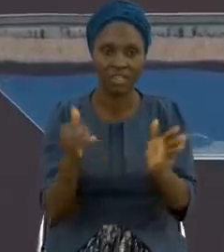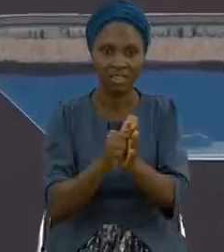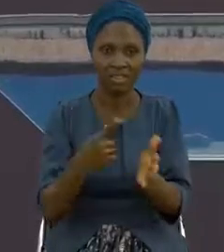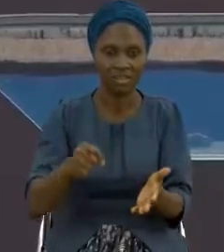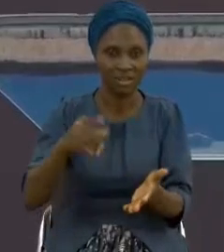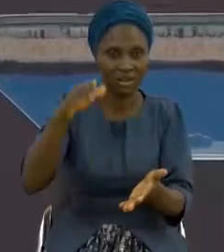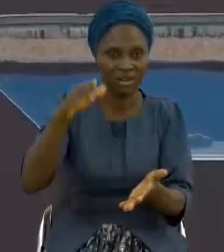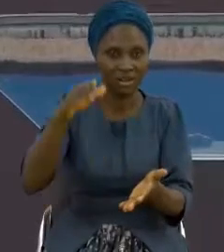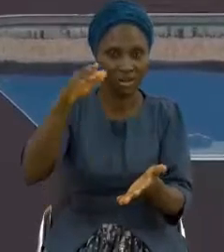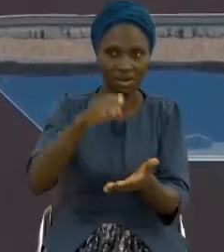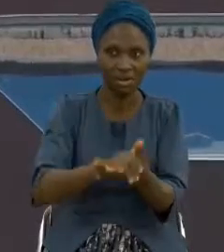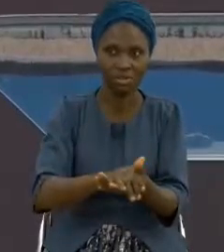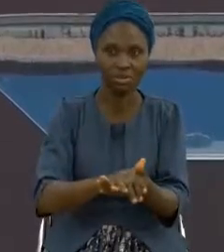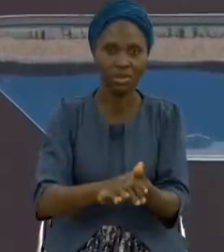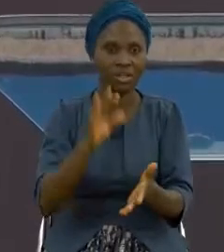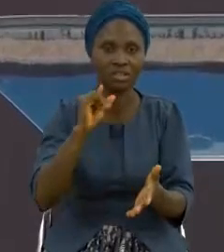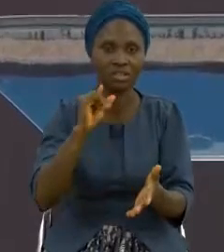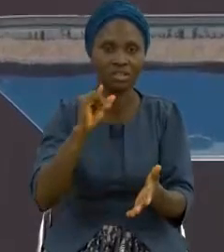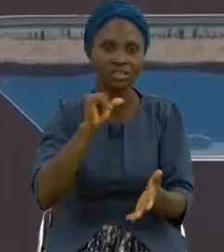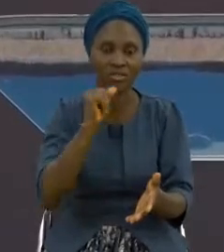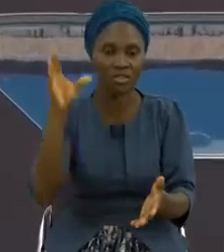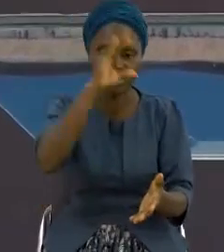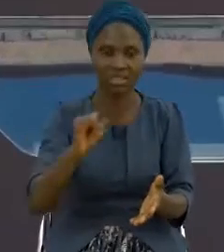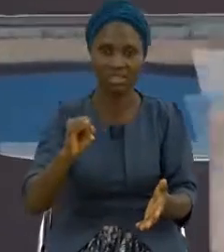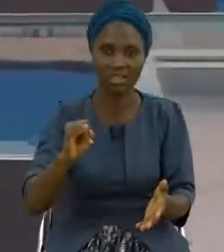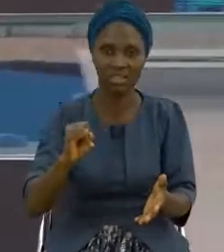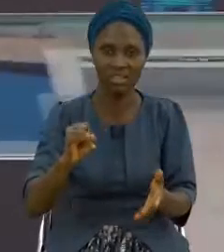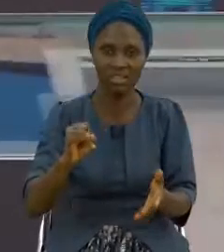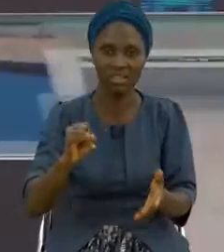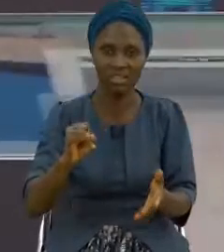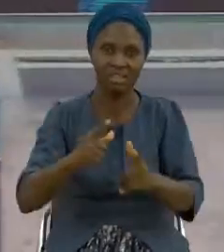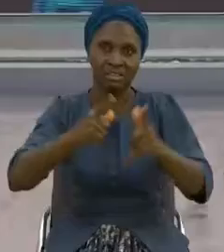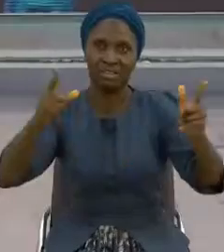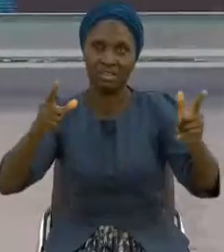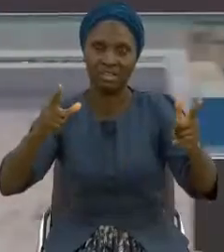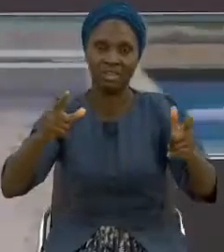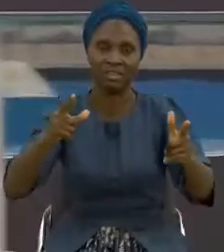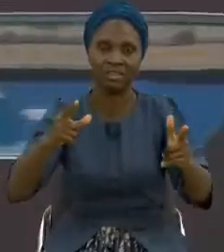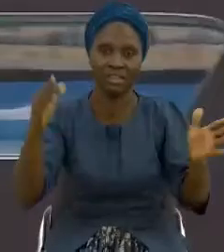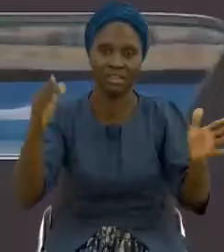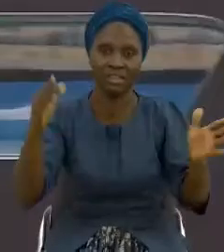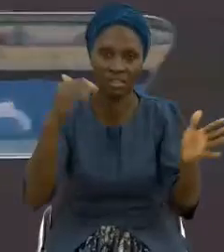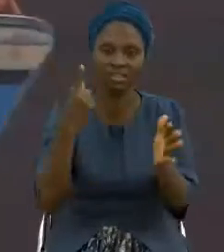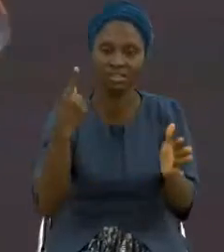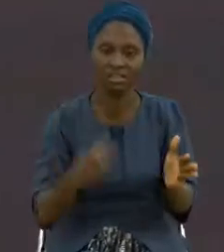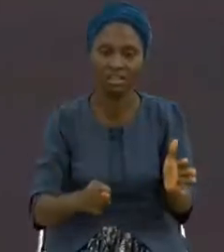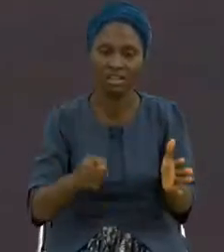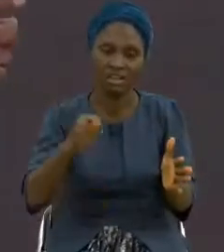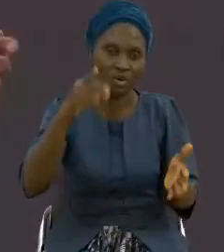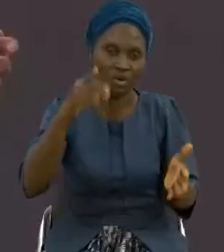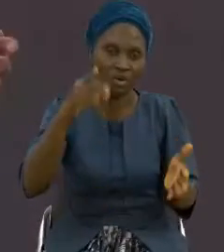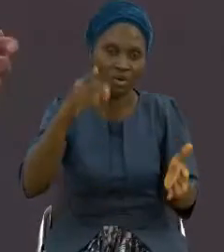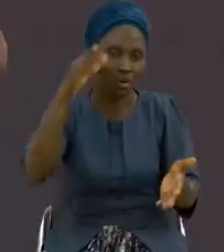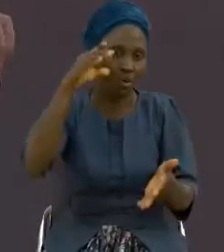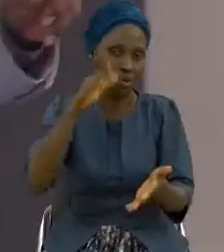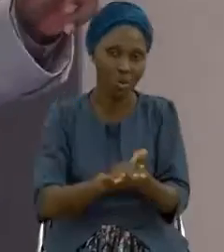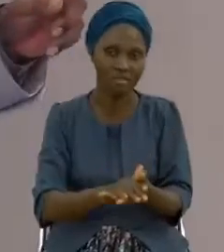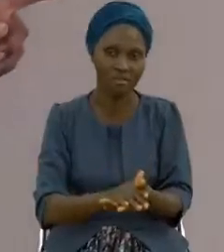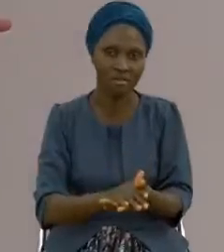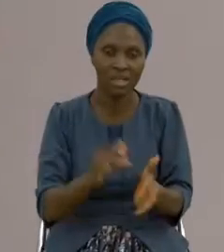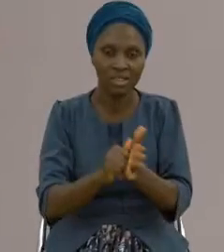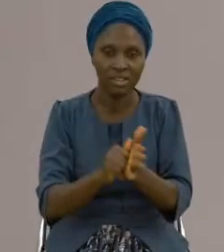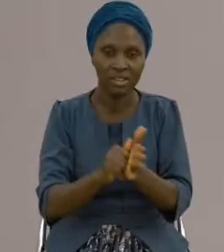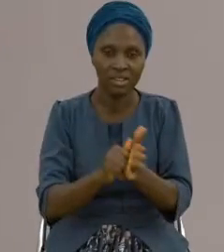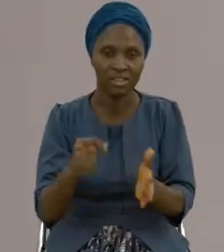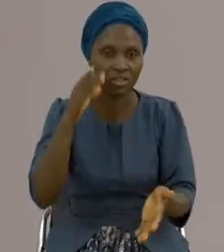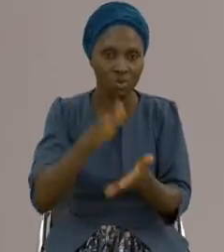the expense of the wife. That the wife is not seeking greatness at the expense of